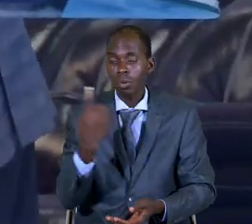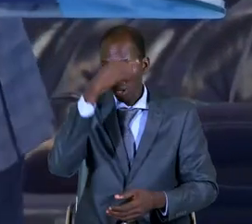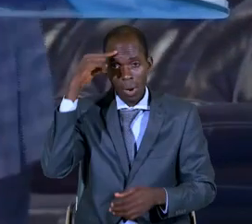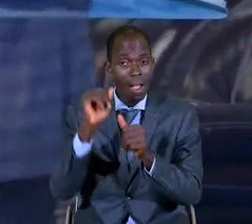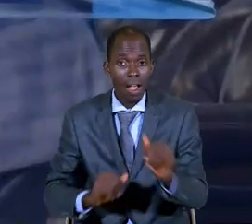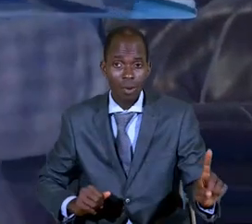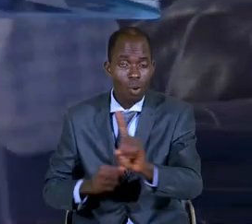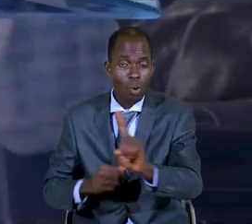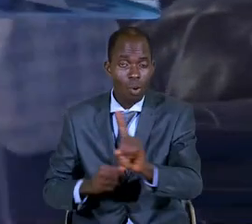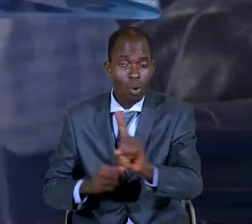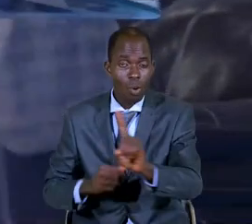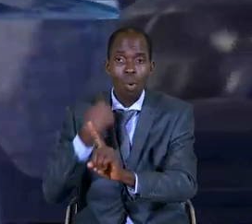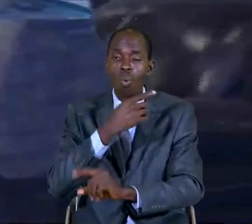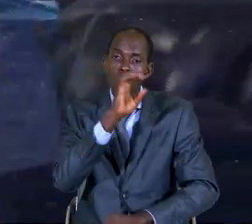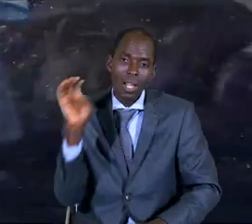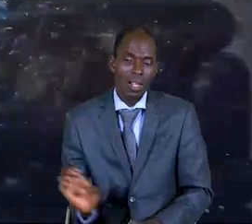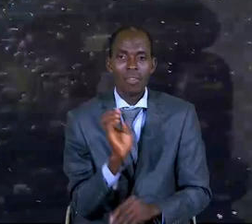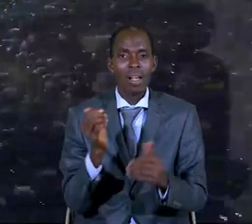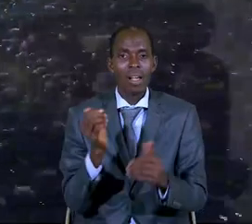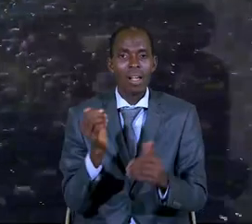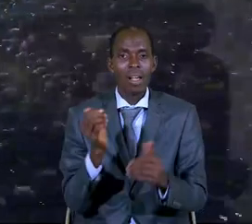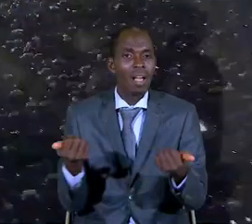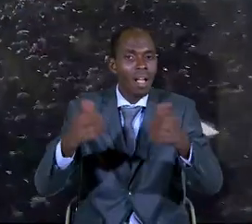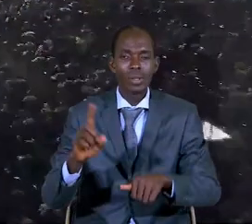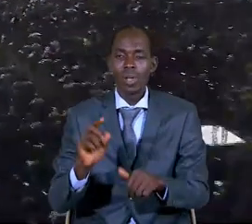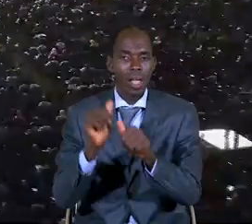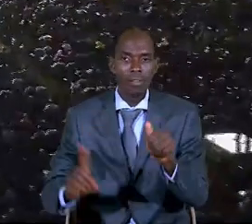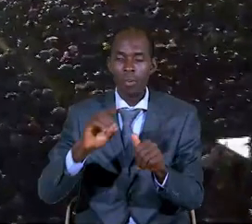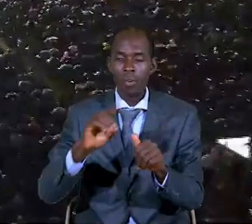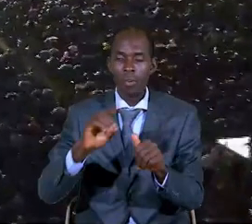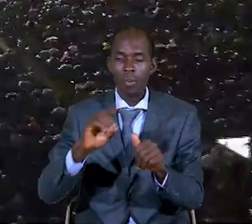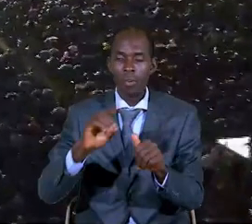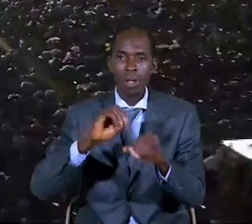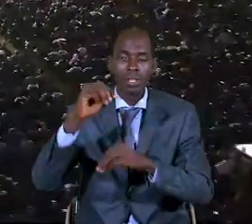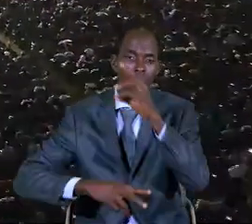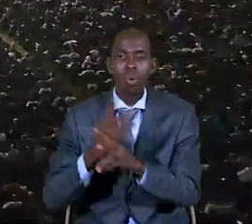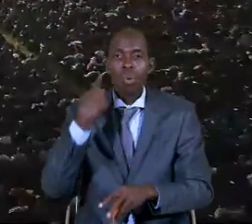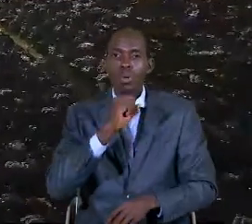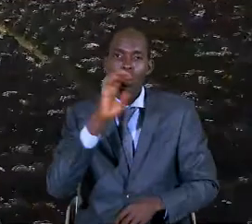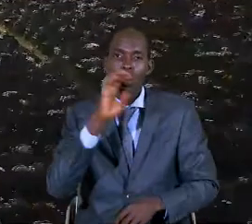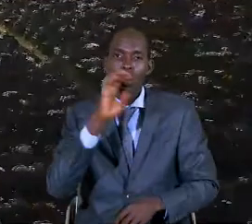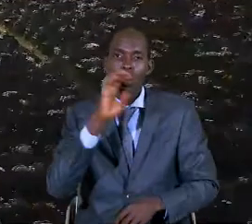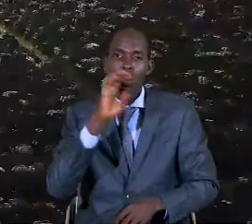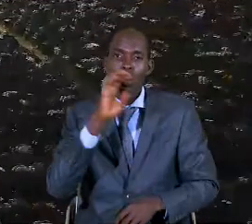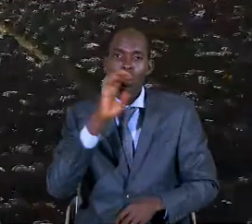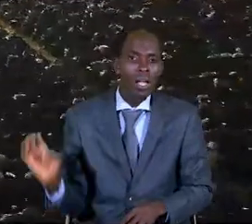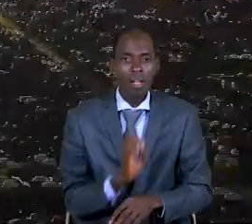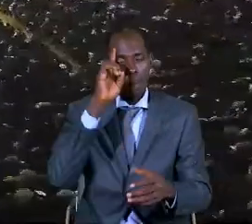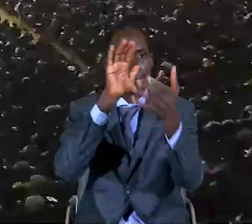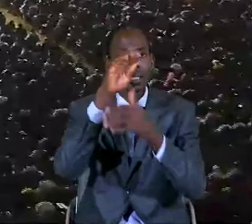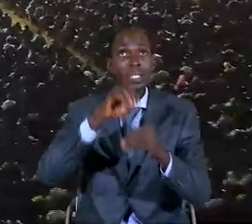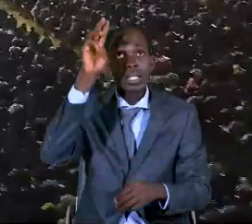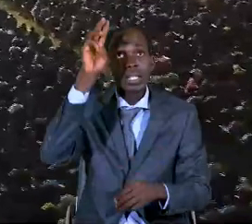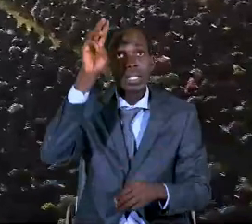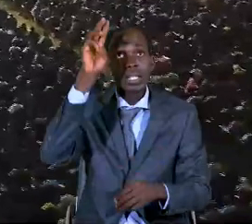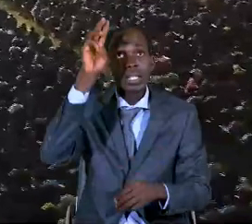everyone, whosoever, anywhere, everywhere in the world, whosoever believeth in him will